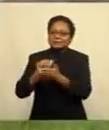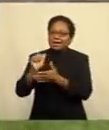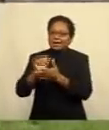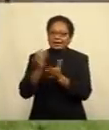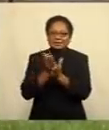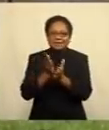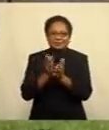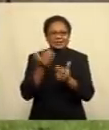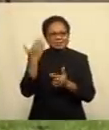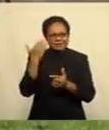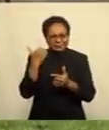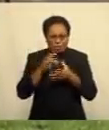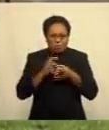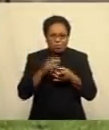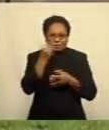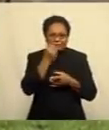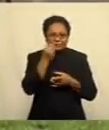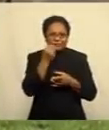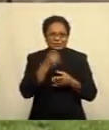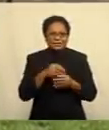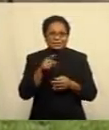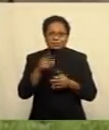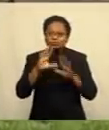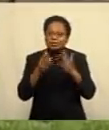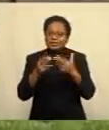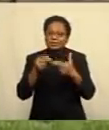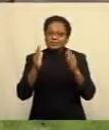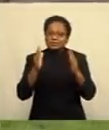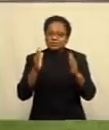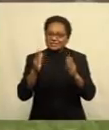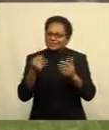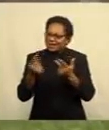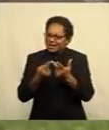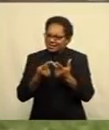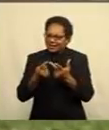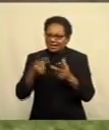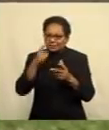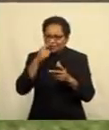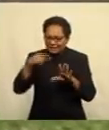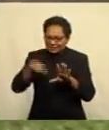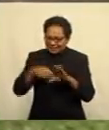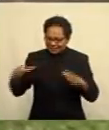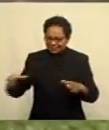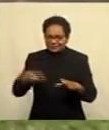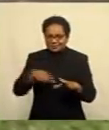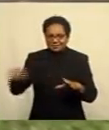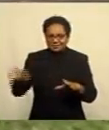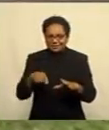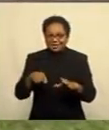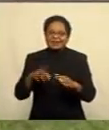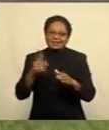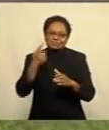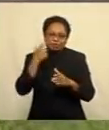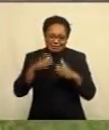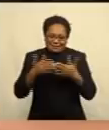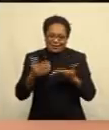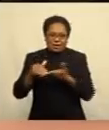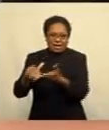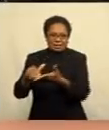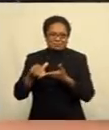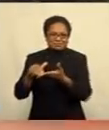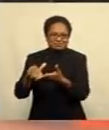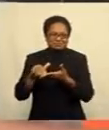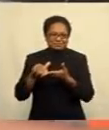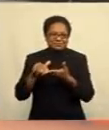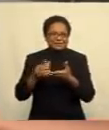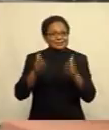group attends the same church with those in the containment area, and this was also a way of helping out. Church